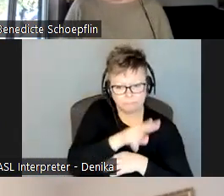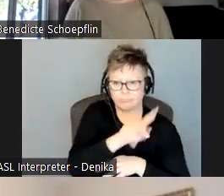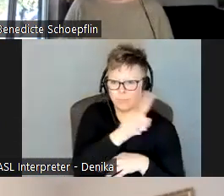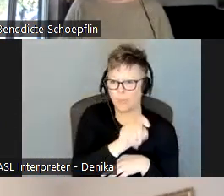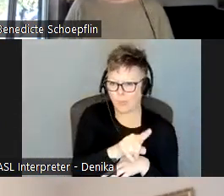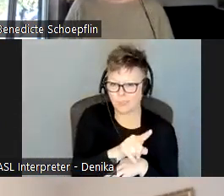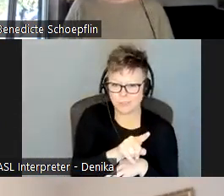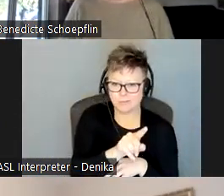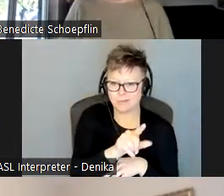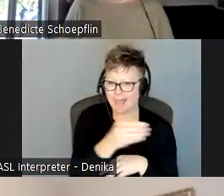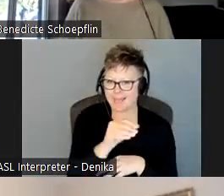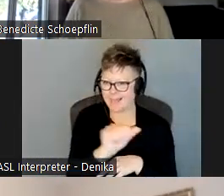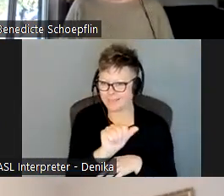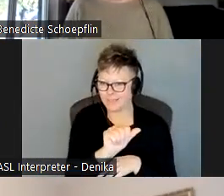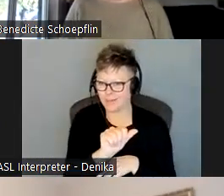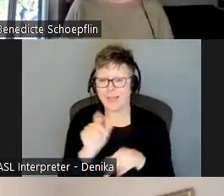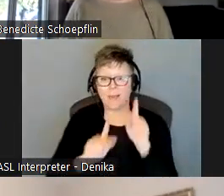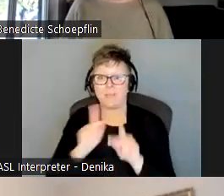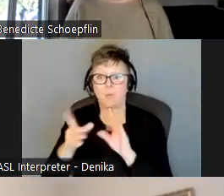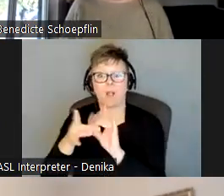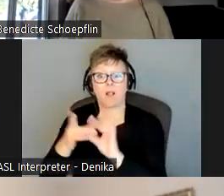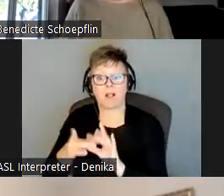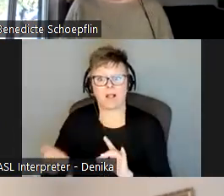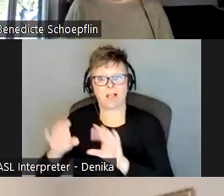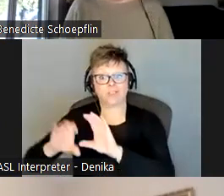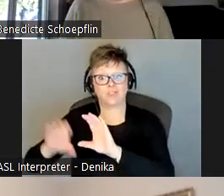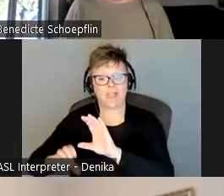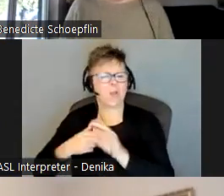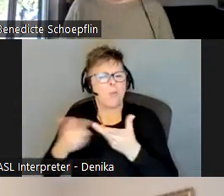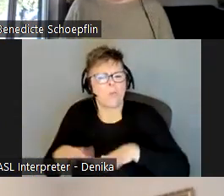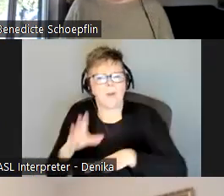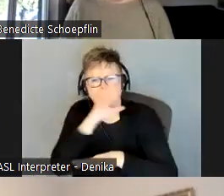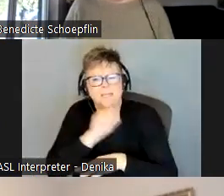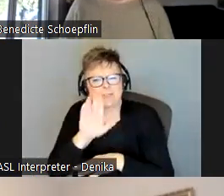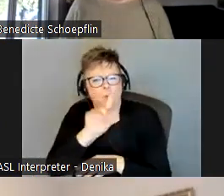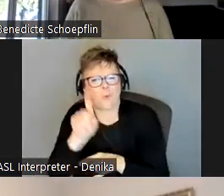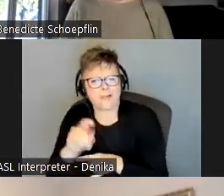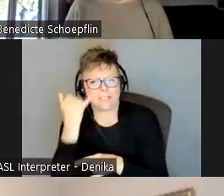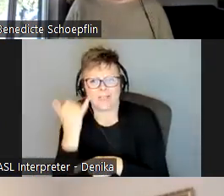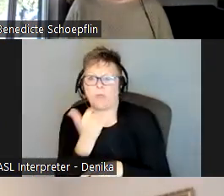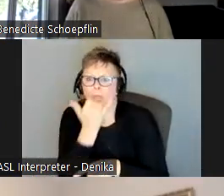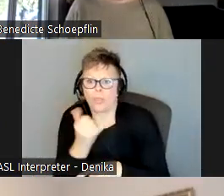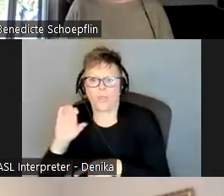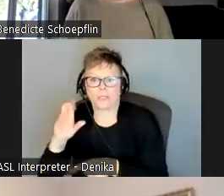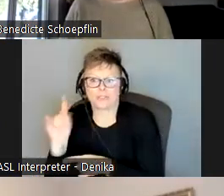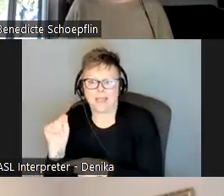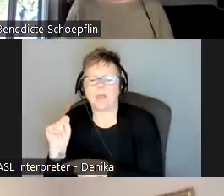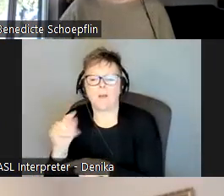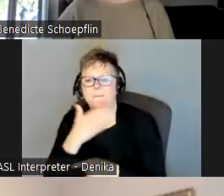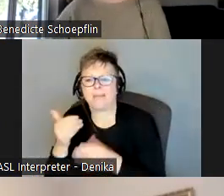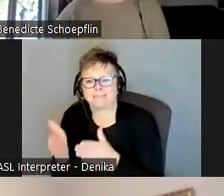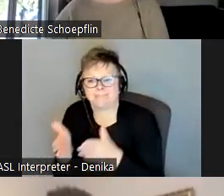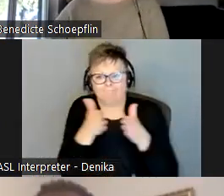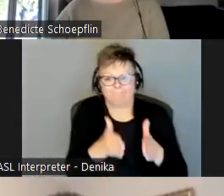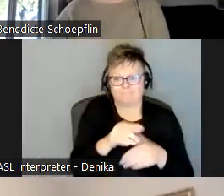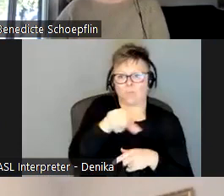people will put comments in the chat box, and we just don't want to miss your question if you accidentally put it in that department. As you know,